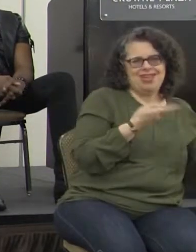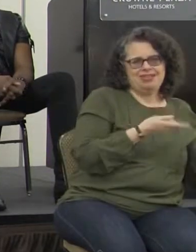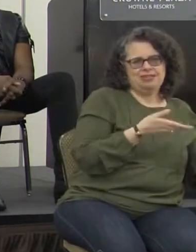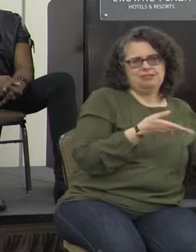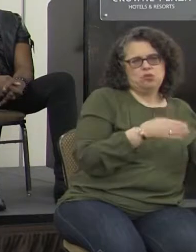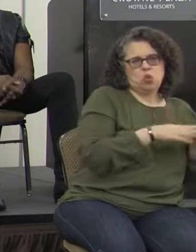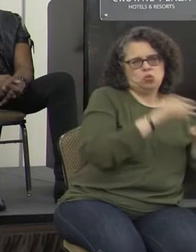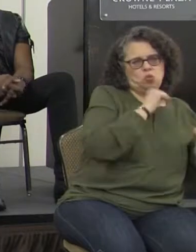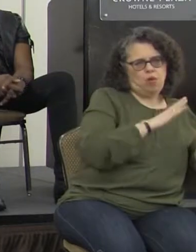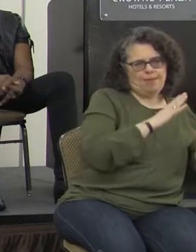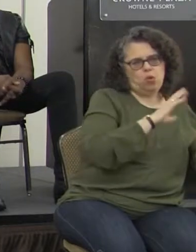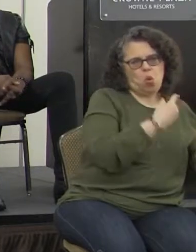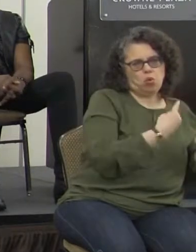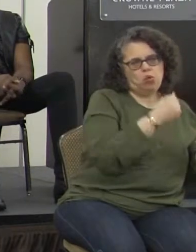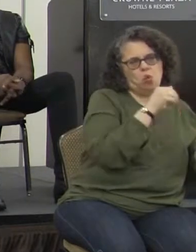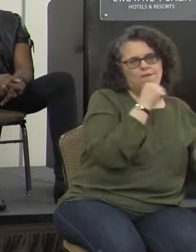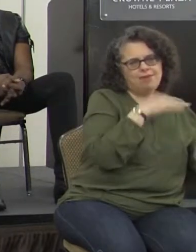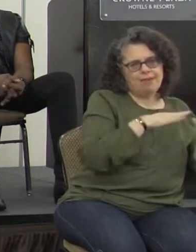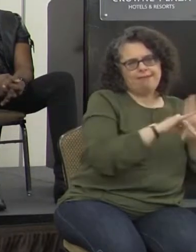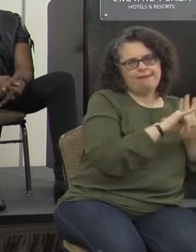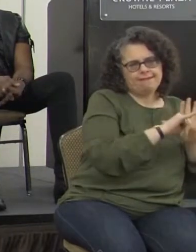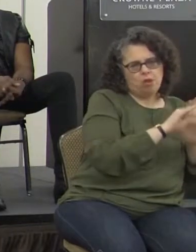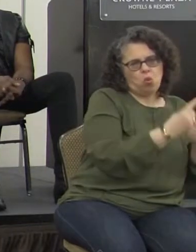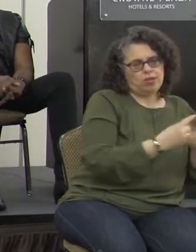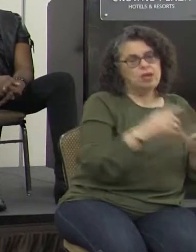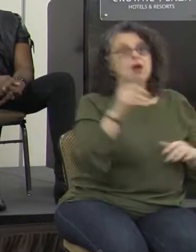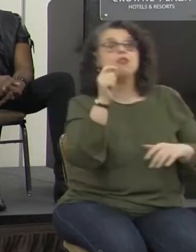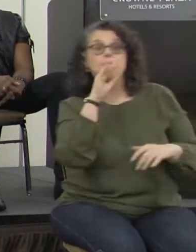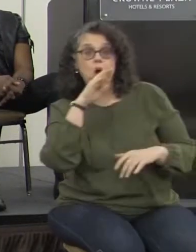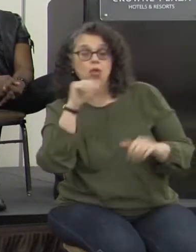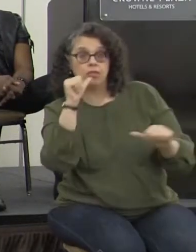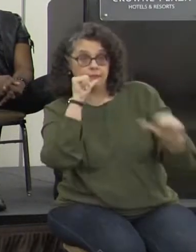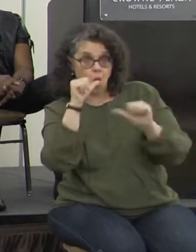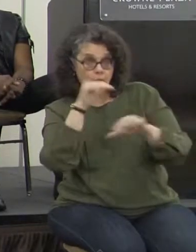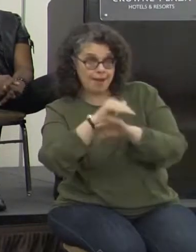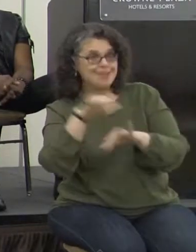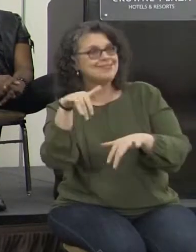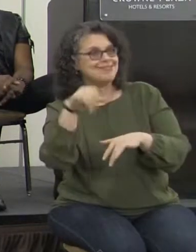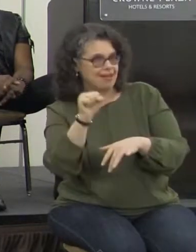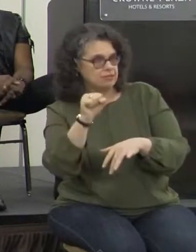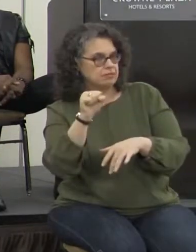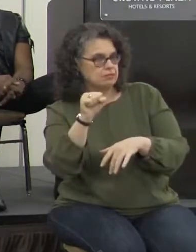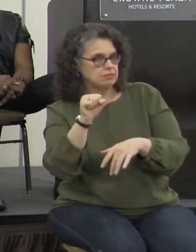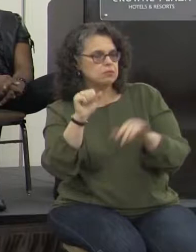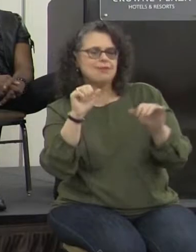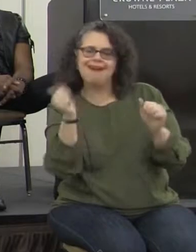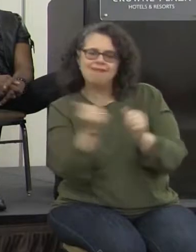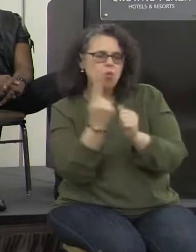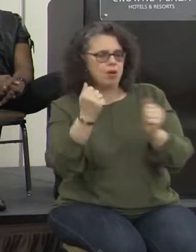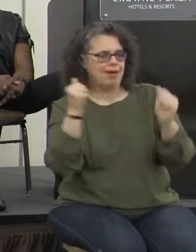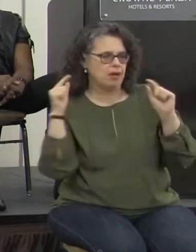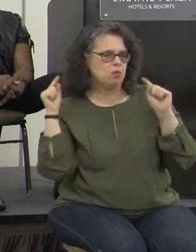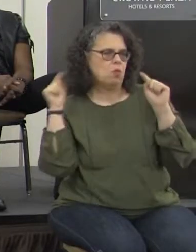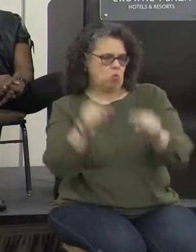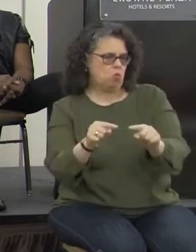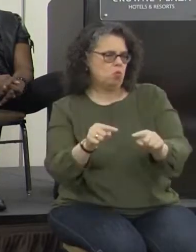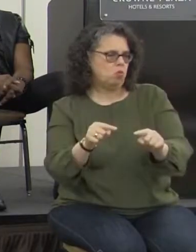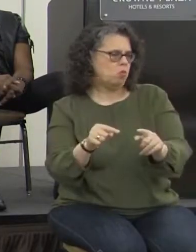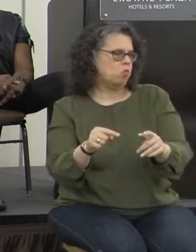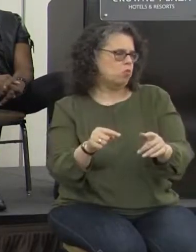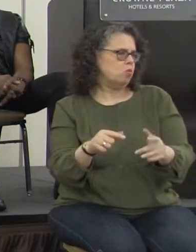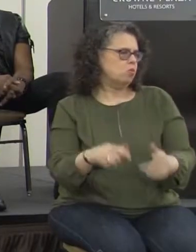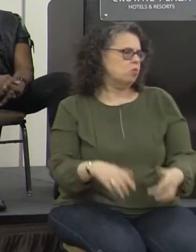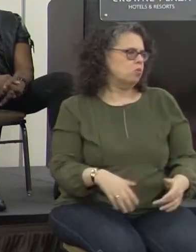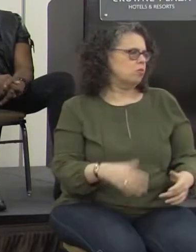well, I mean, our bar nights, yes, but the women's specific events, Well, we don't want there to be